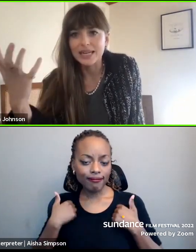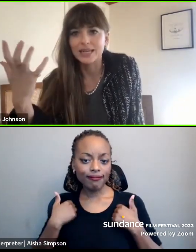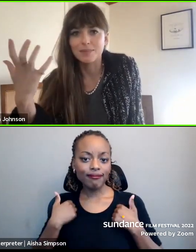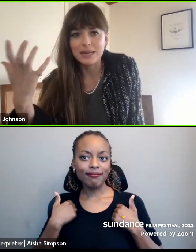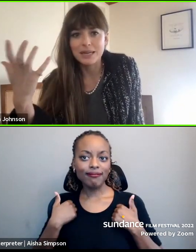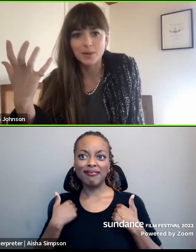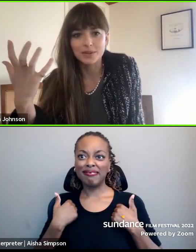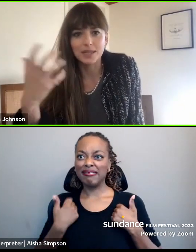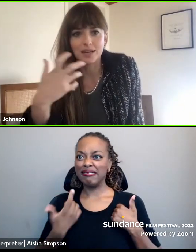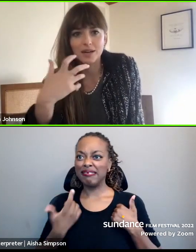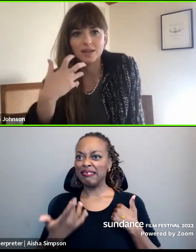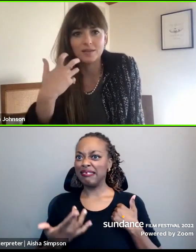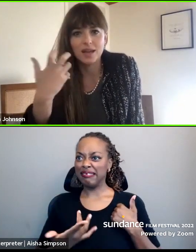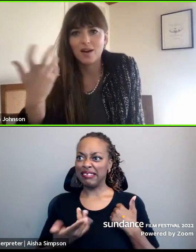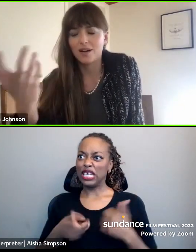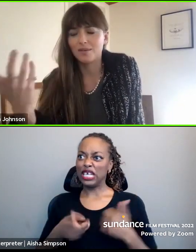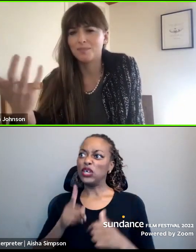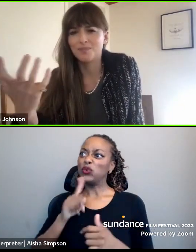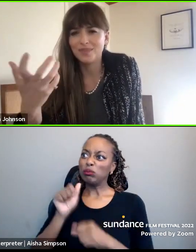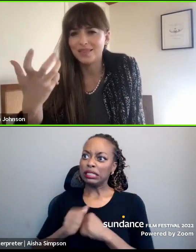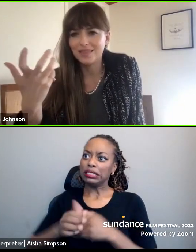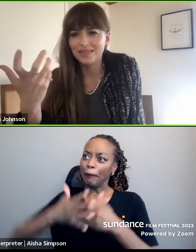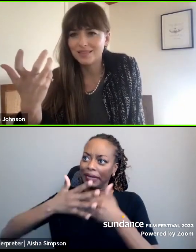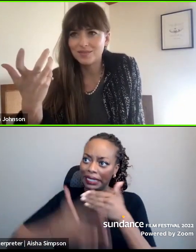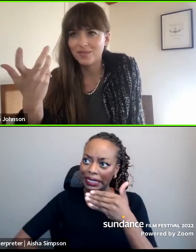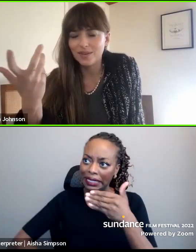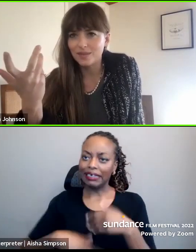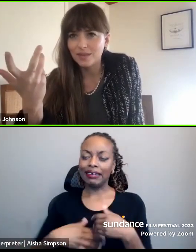bleeding, beating people. They are